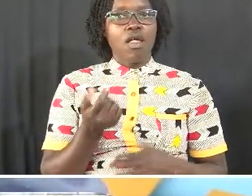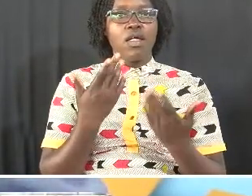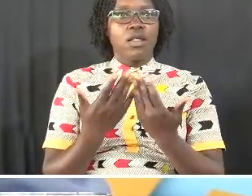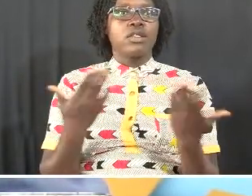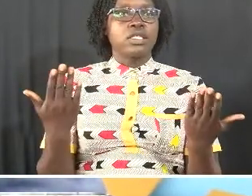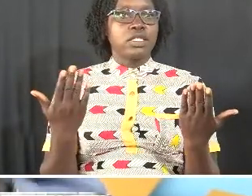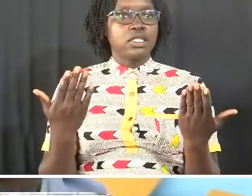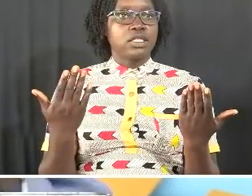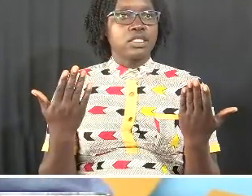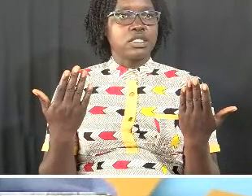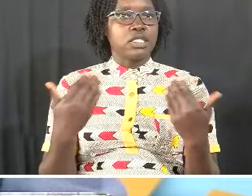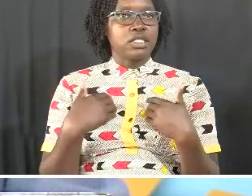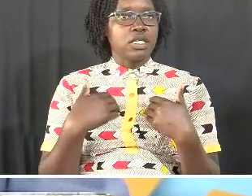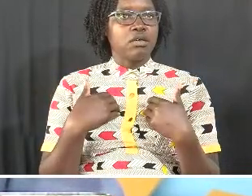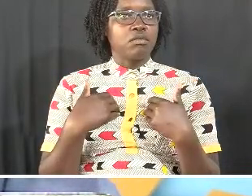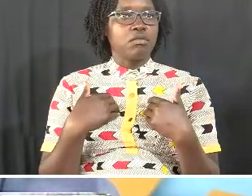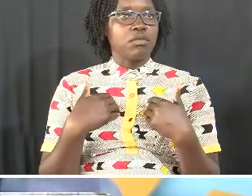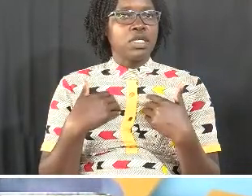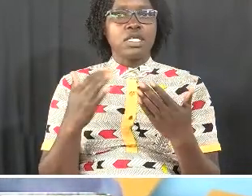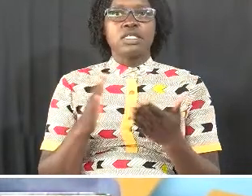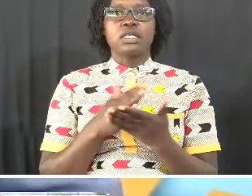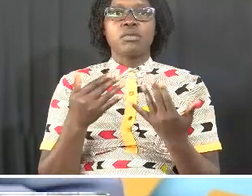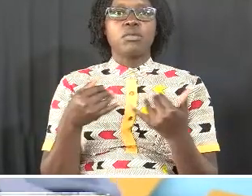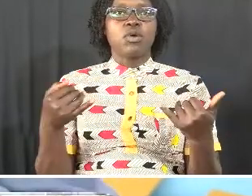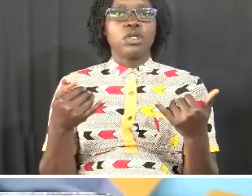documents. Maybe some will be in the online.